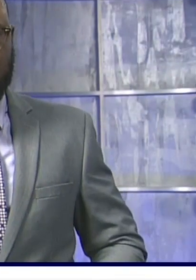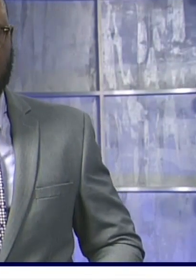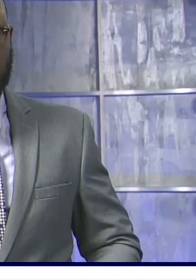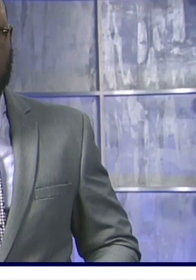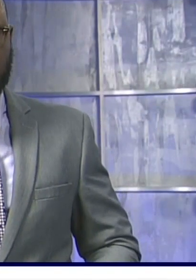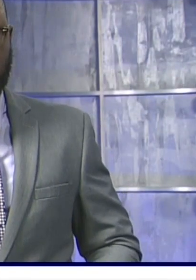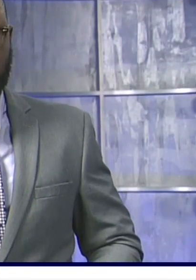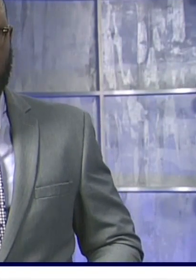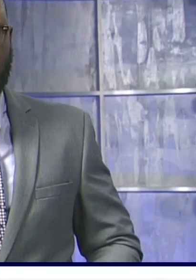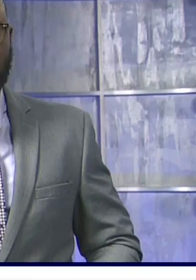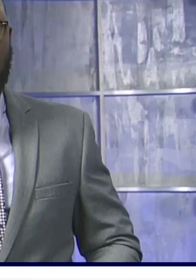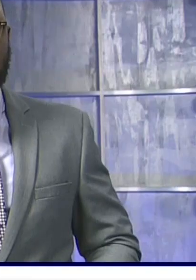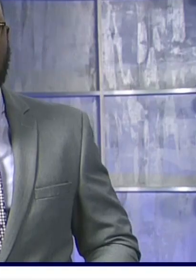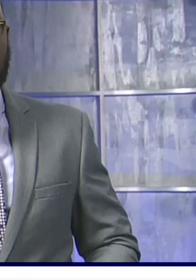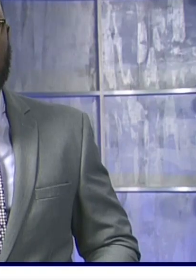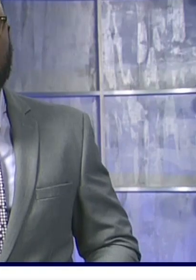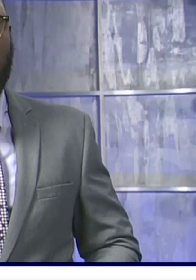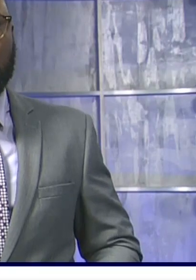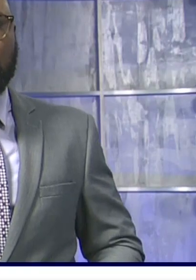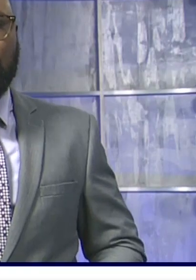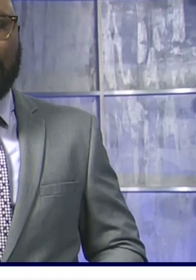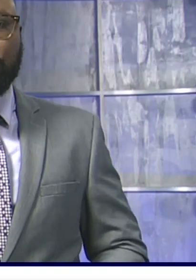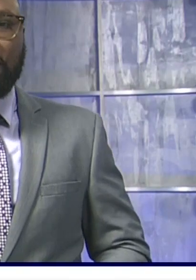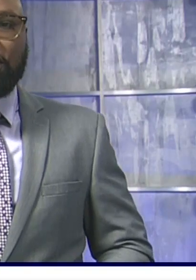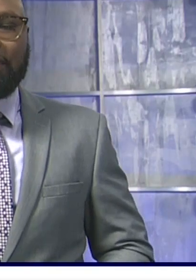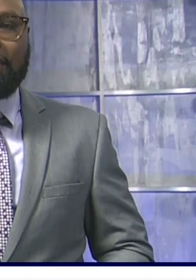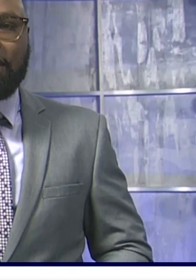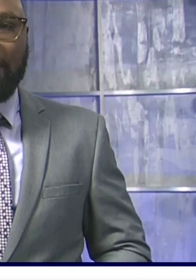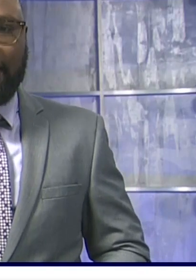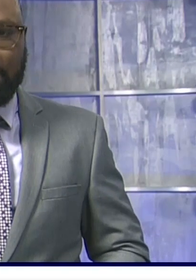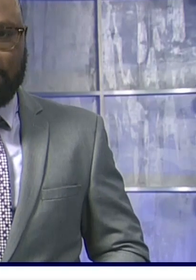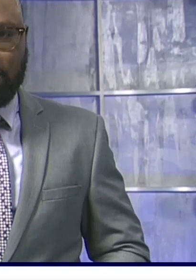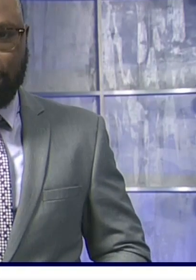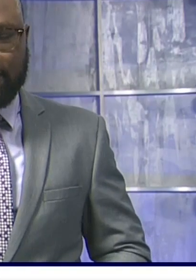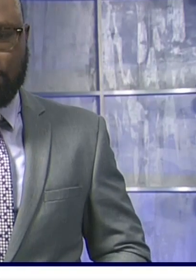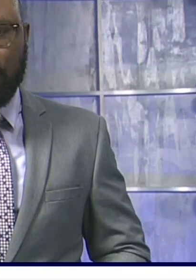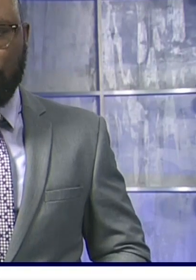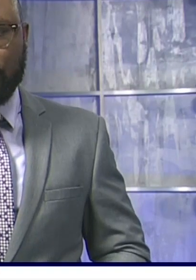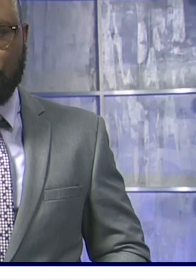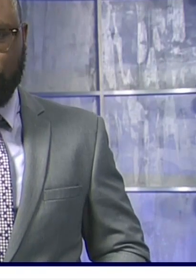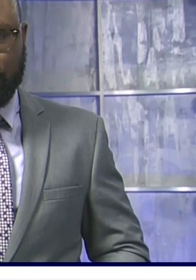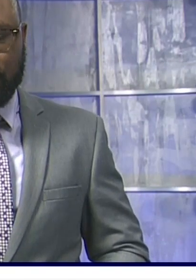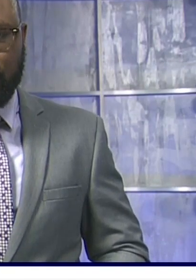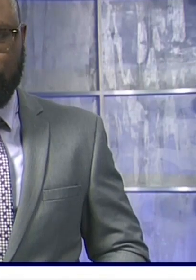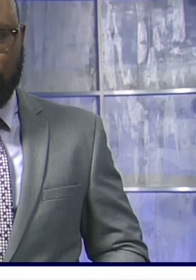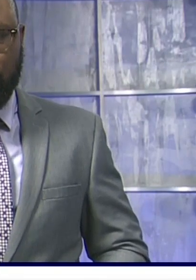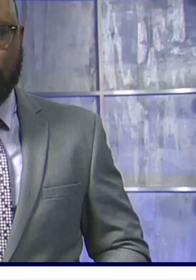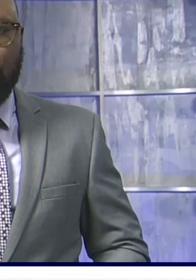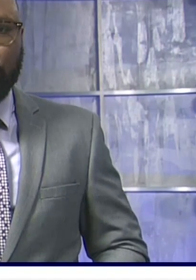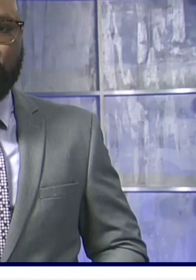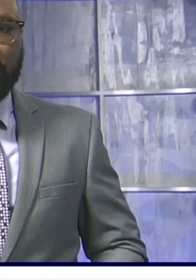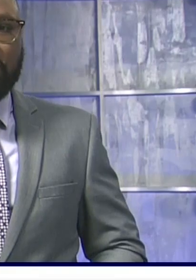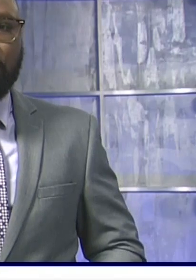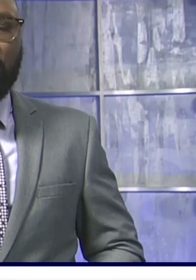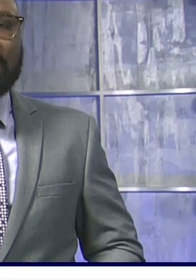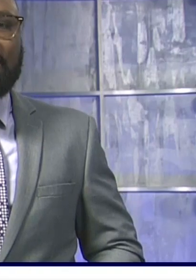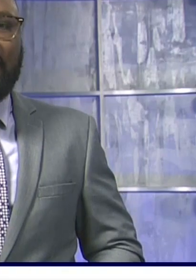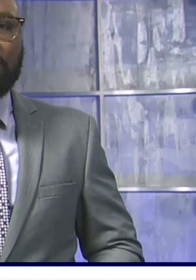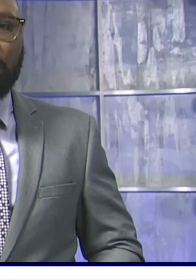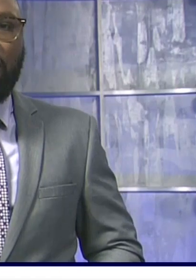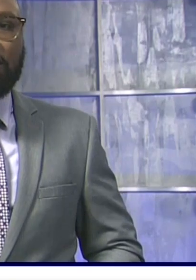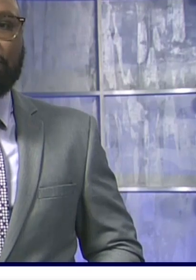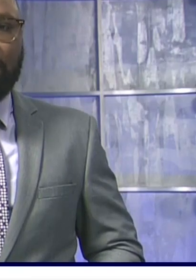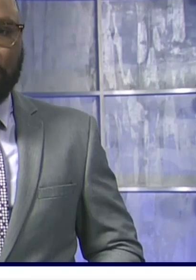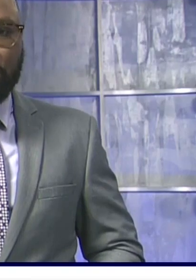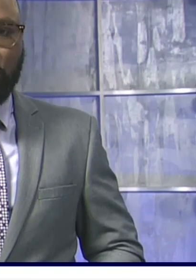Making headlines tonight, close to $500,000 pledged to assist Bahamians affected by Hurricane Dorian. Several judges appointed